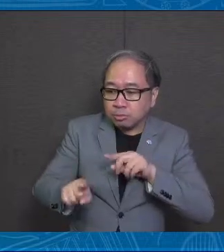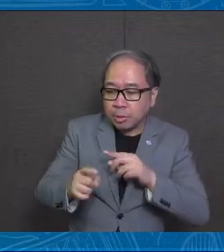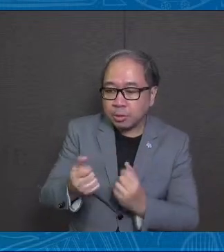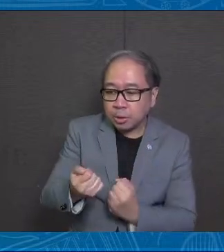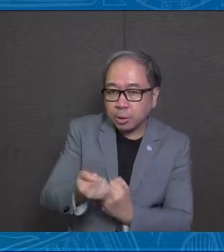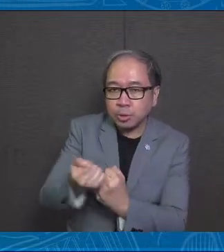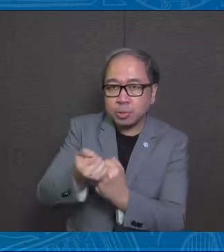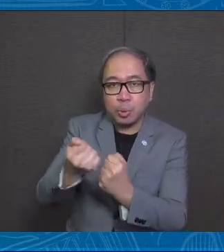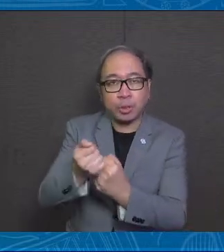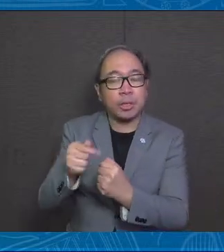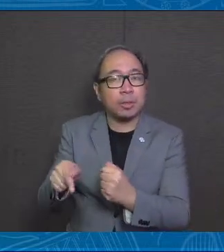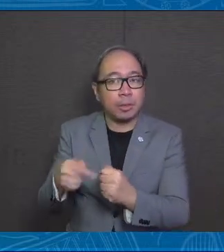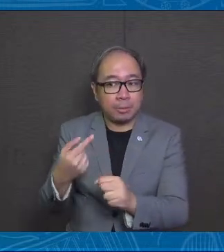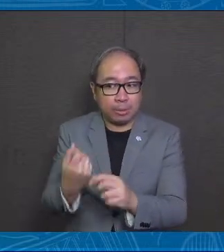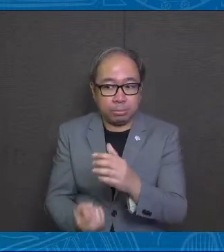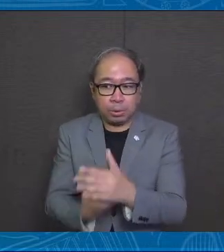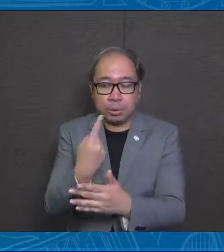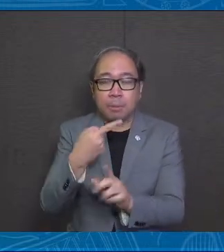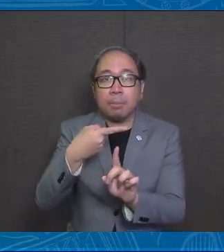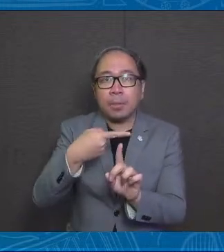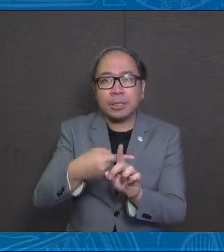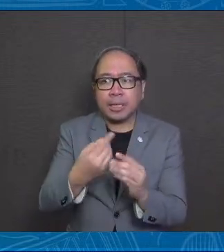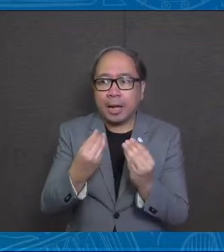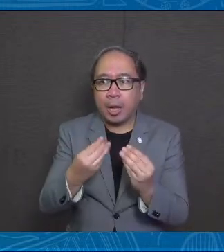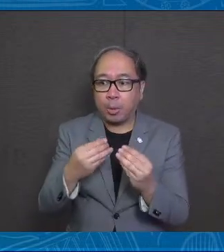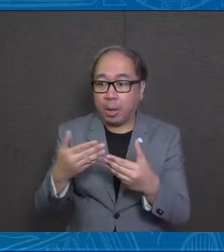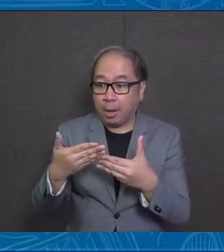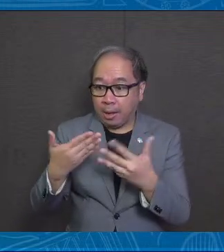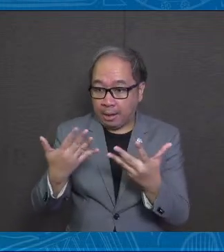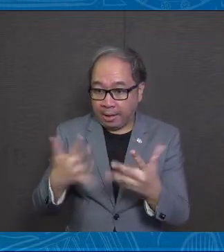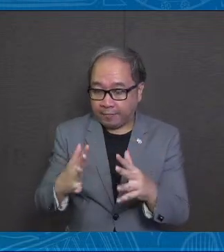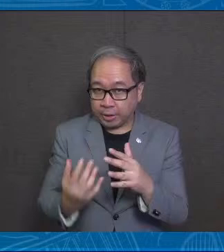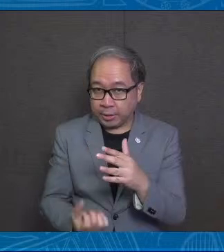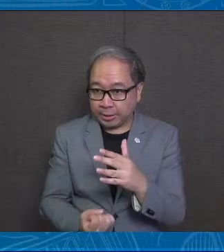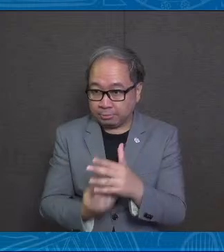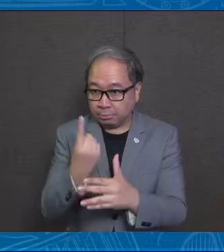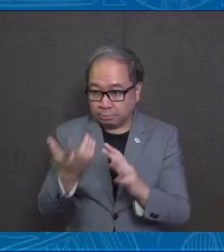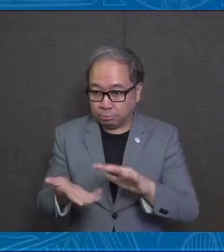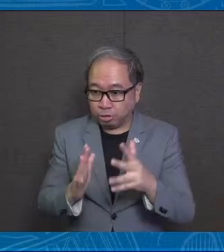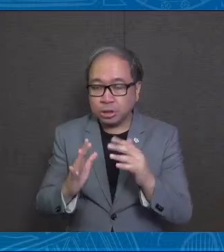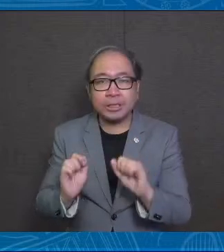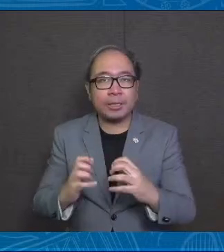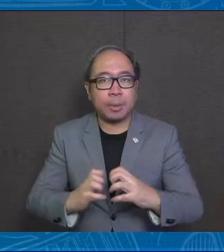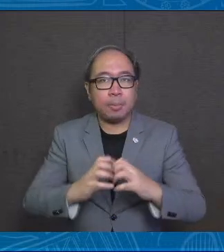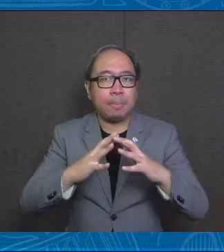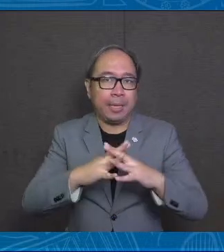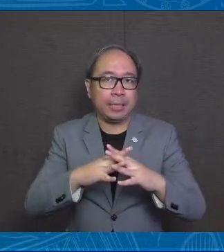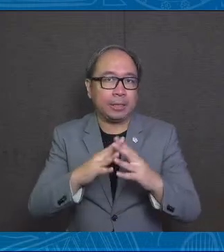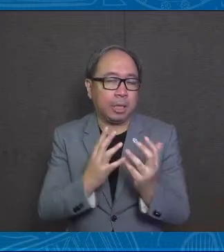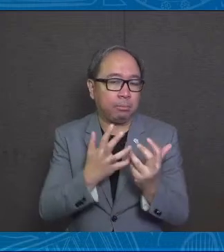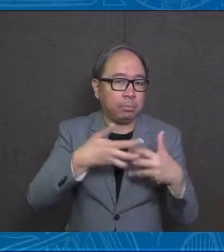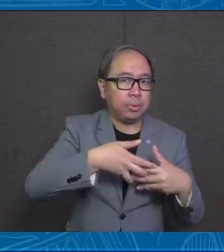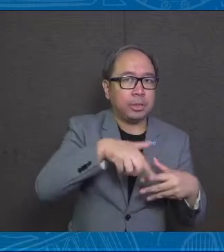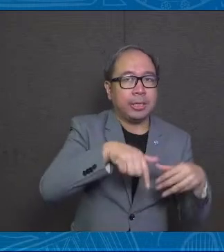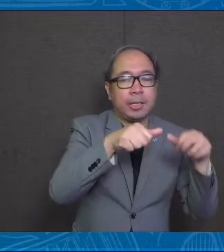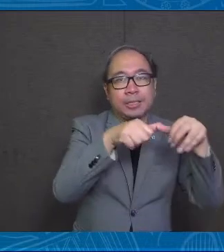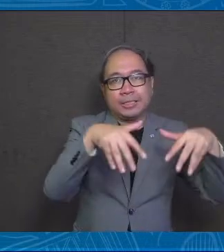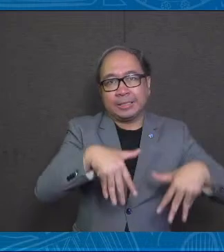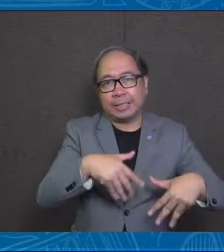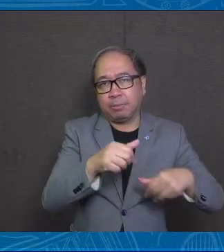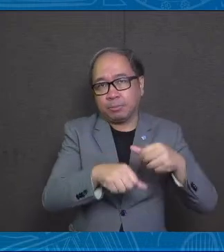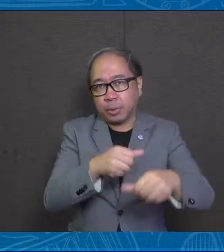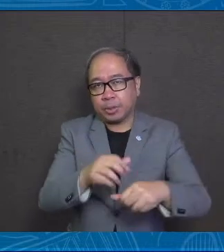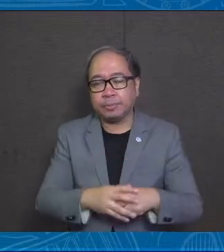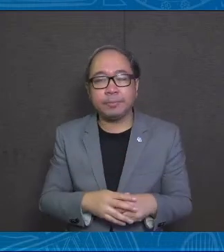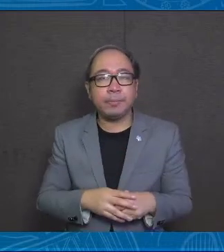that there is future planning inbuilt into the systems. One of the key objectives of this session is to encourage